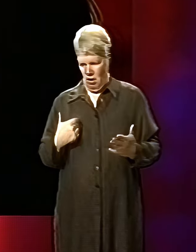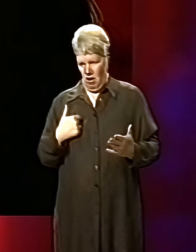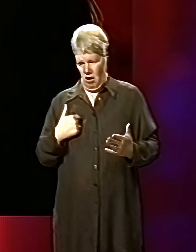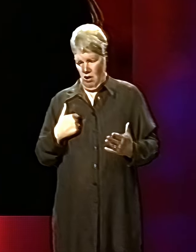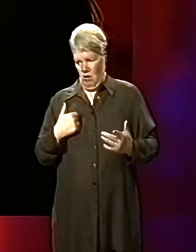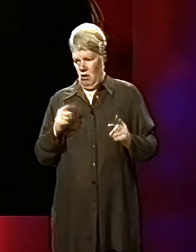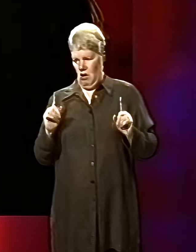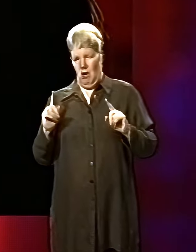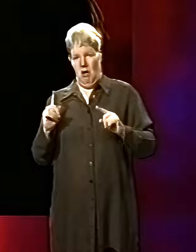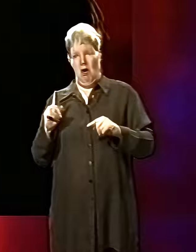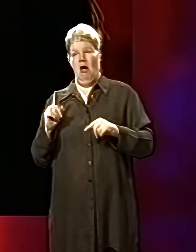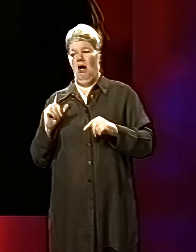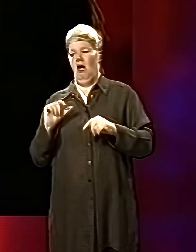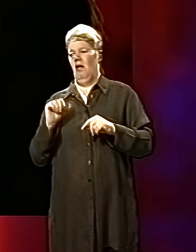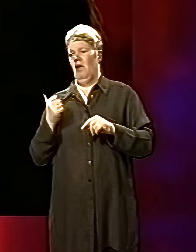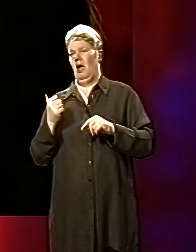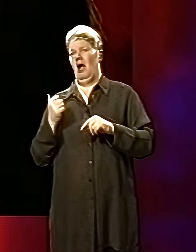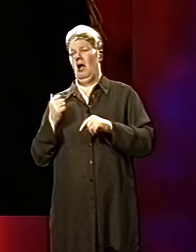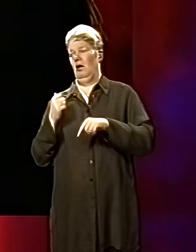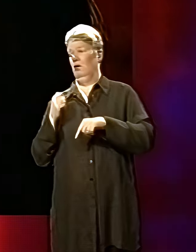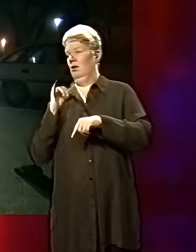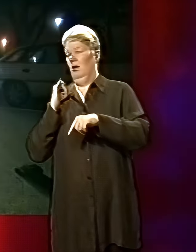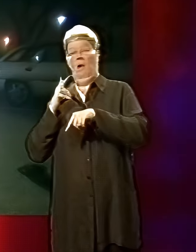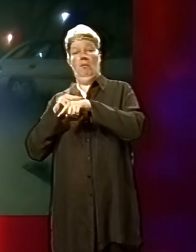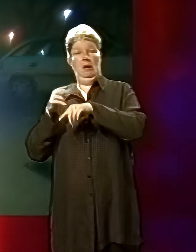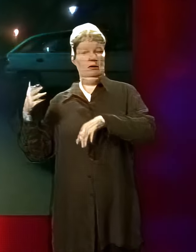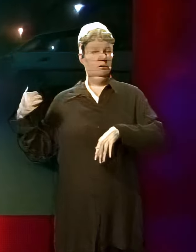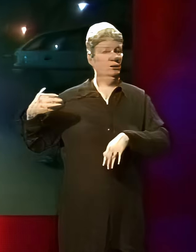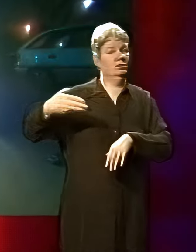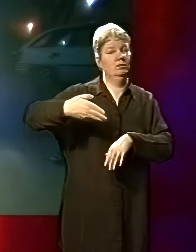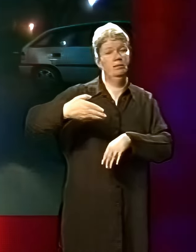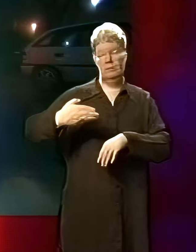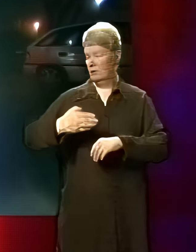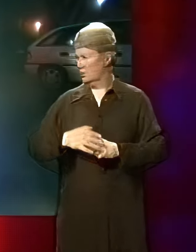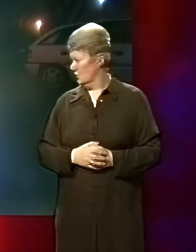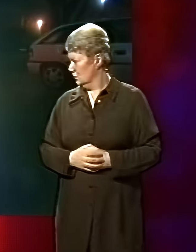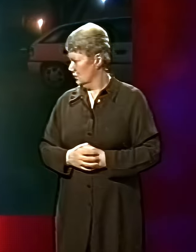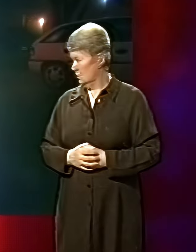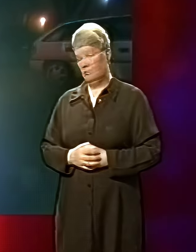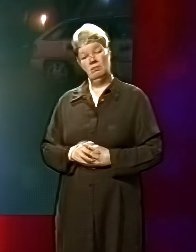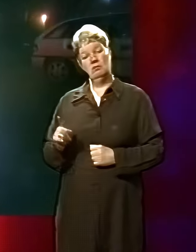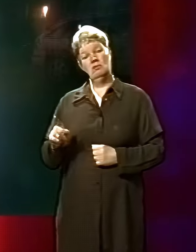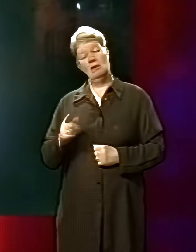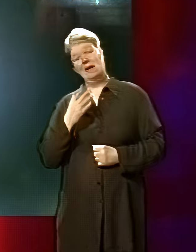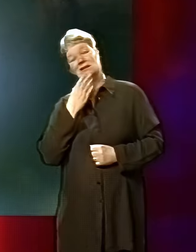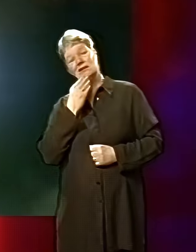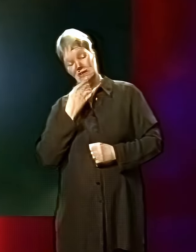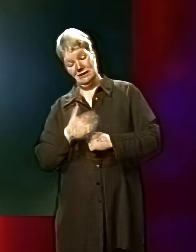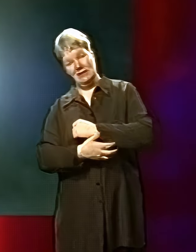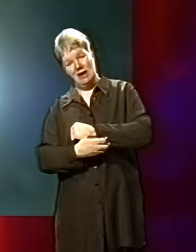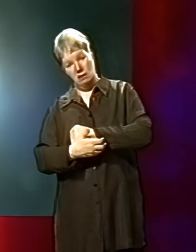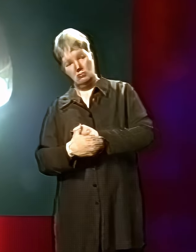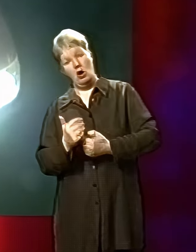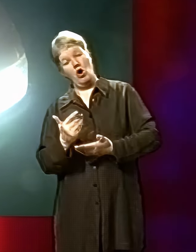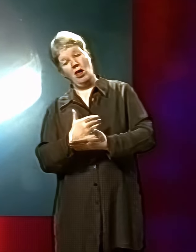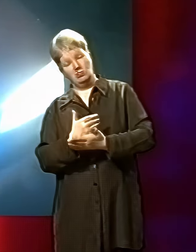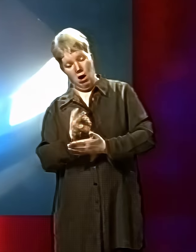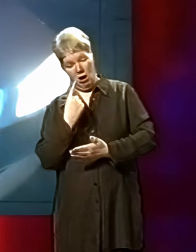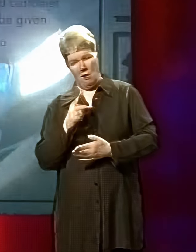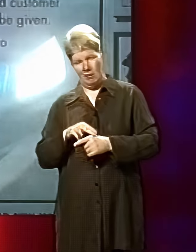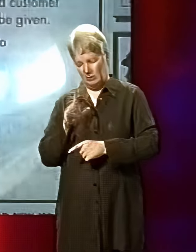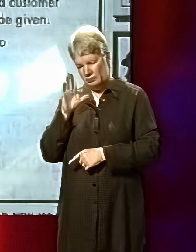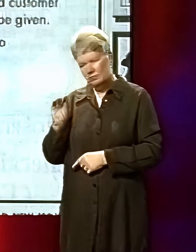police have pulled up outside. The debt collector was given some advice by the police.